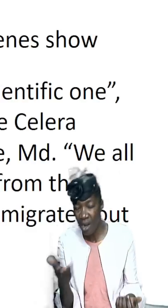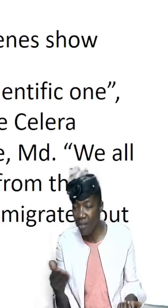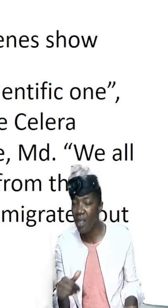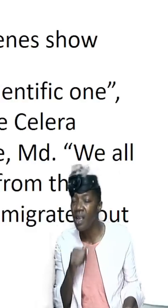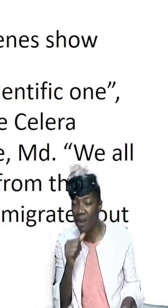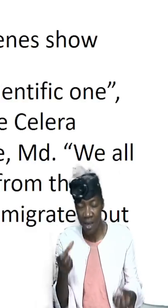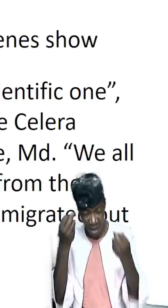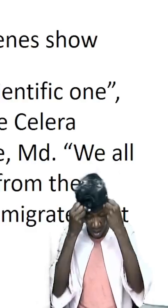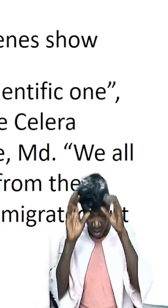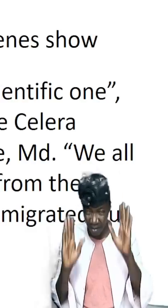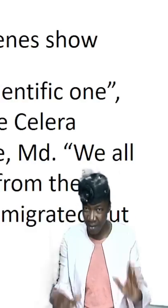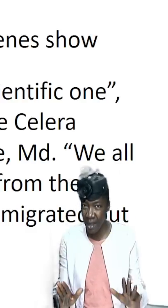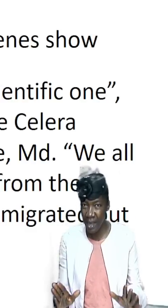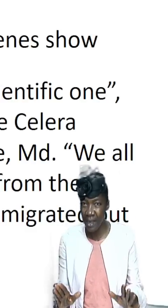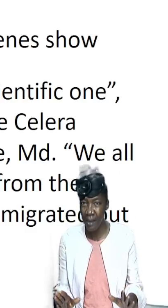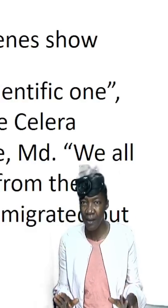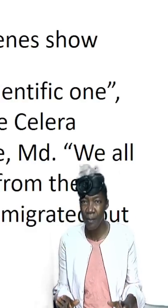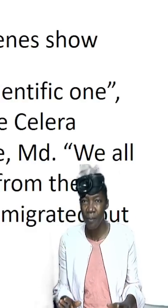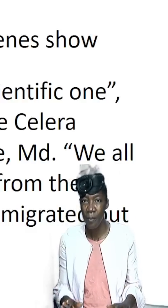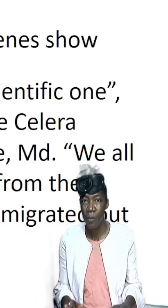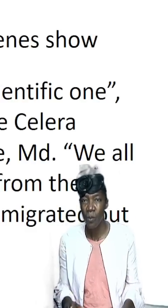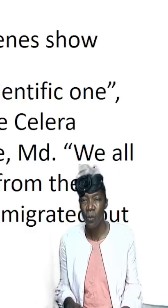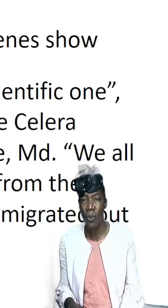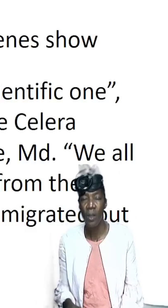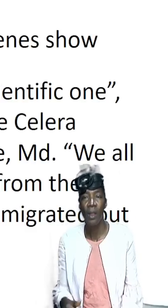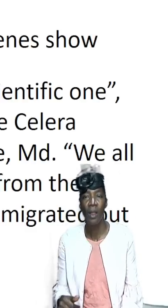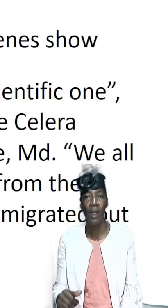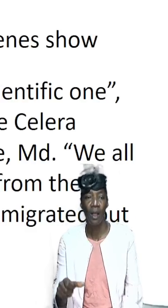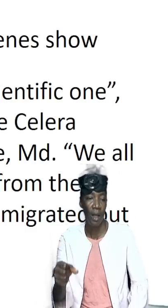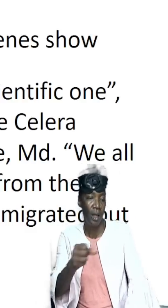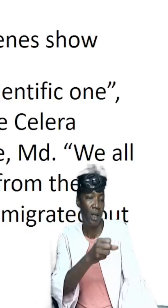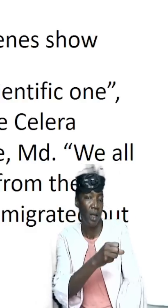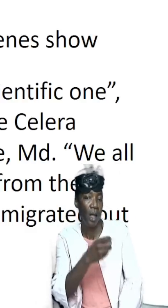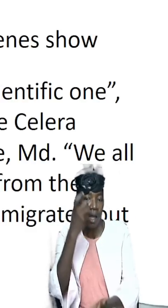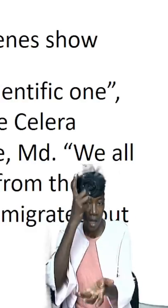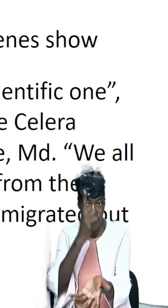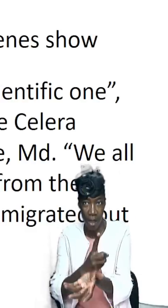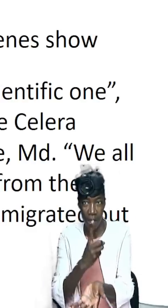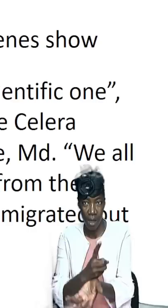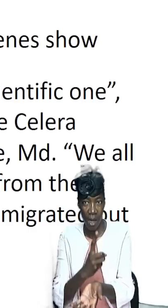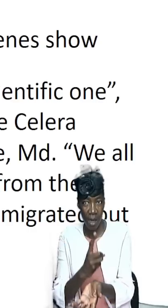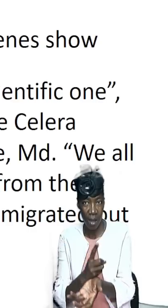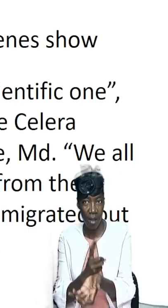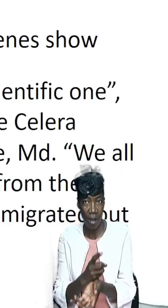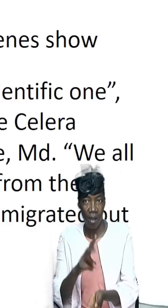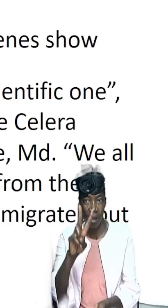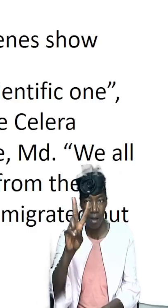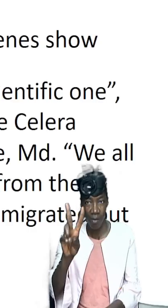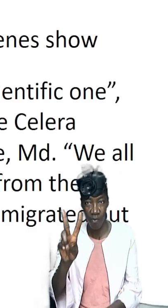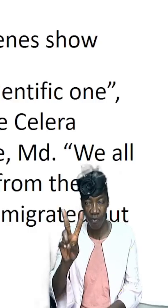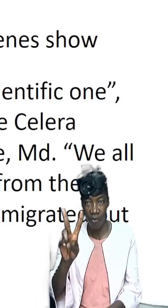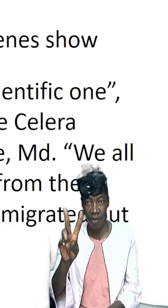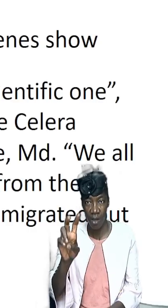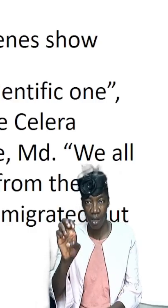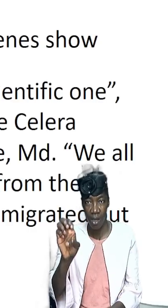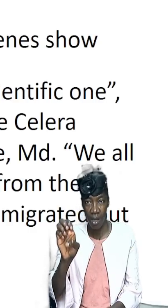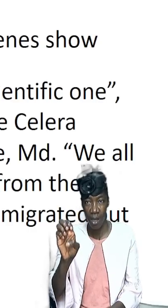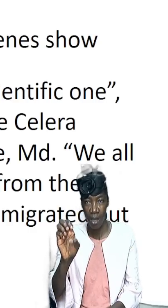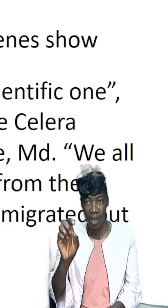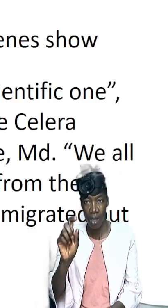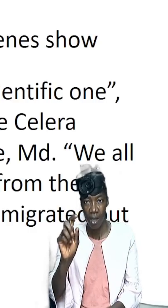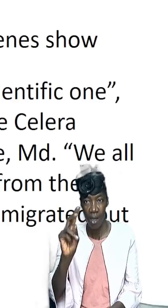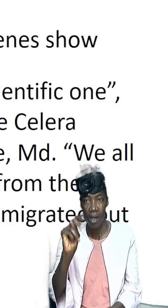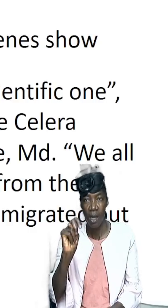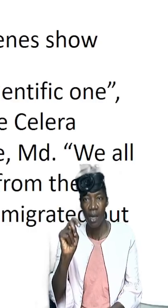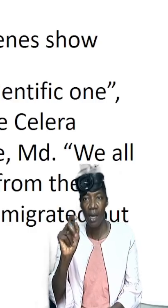Dr. Venter, who is head of the Celera Genomics Corporation in Rockville, I believe it's in Maryland, hear